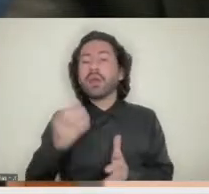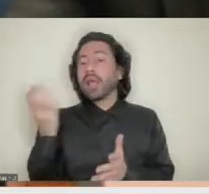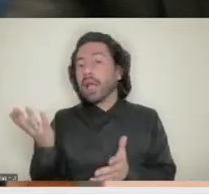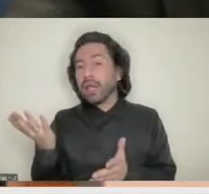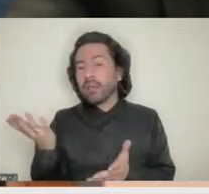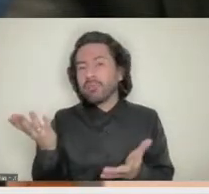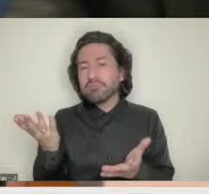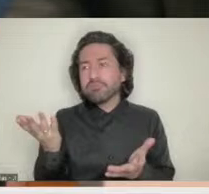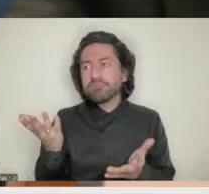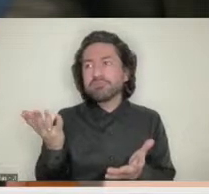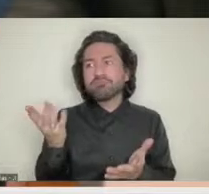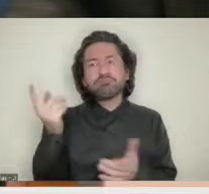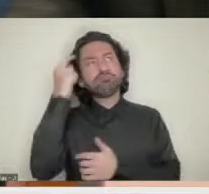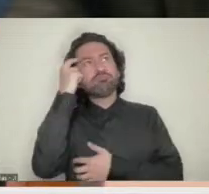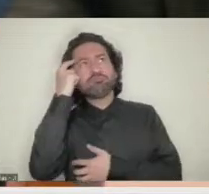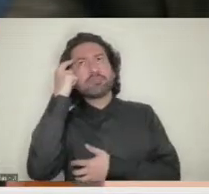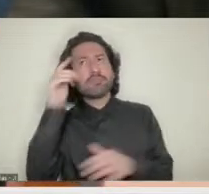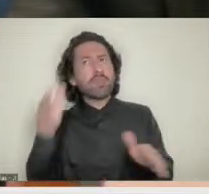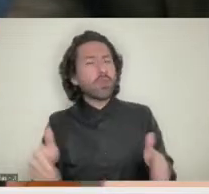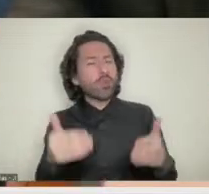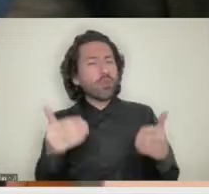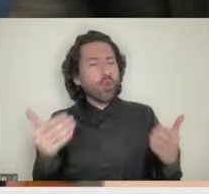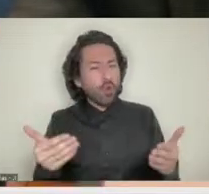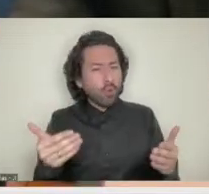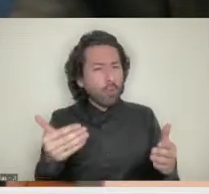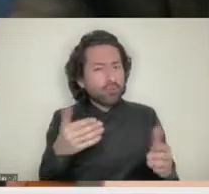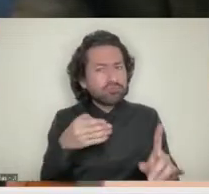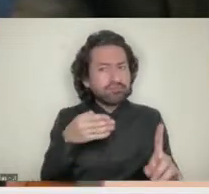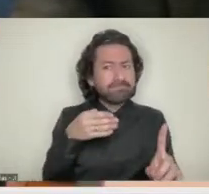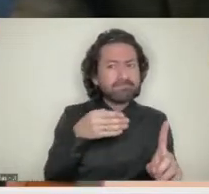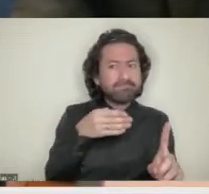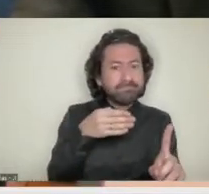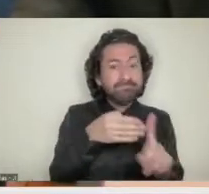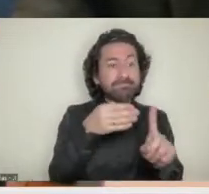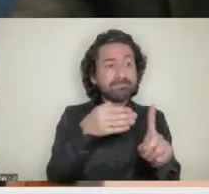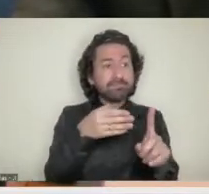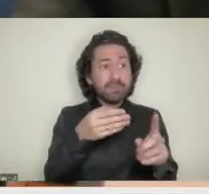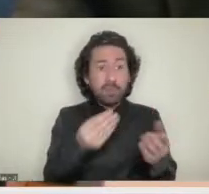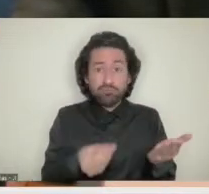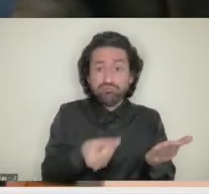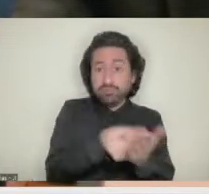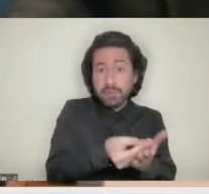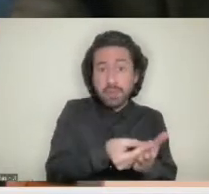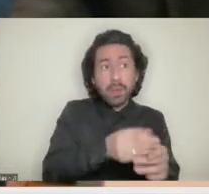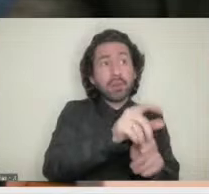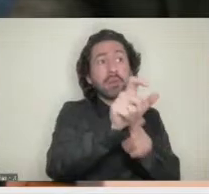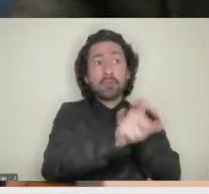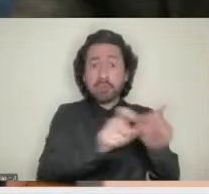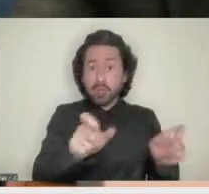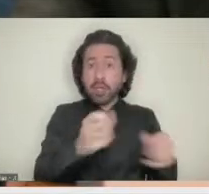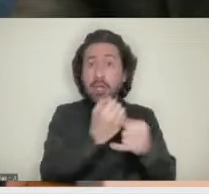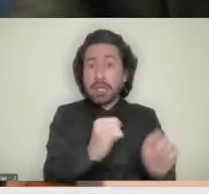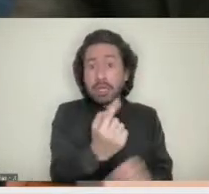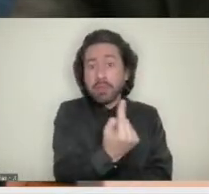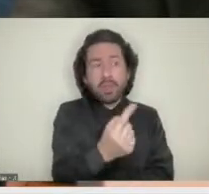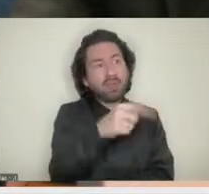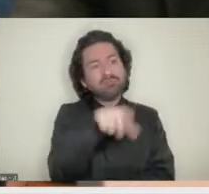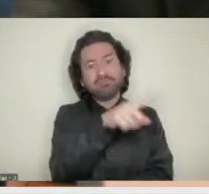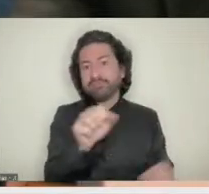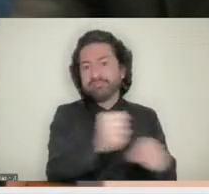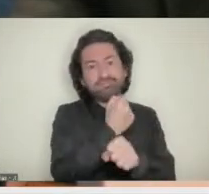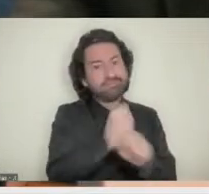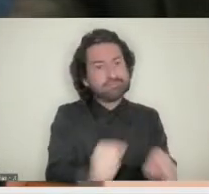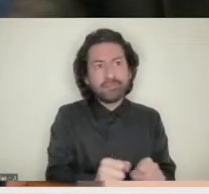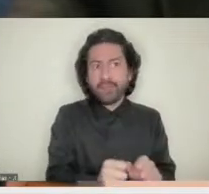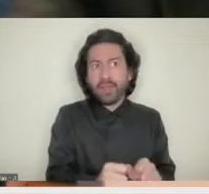where they've sought for formulae in order to recognize the contributions of independent workers that